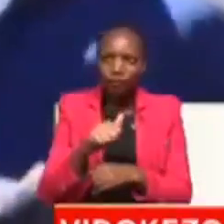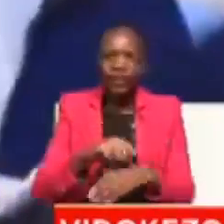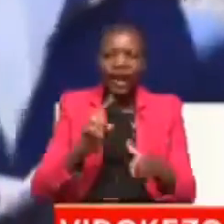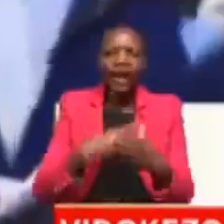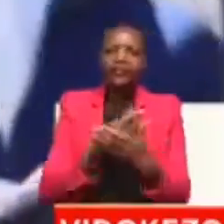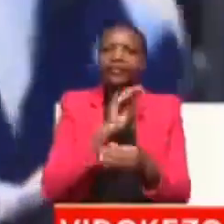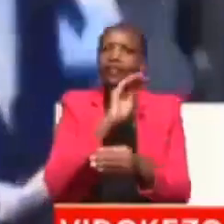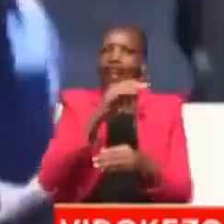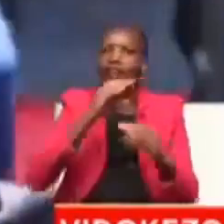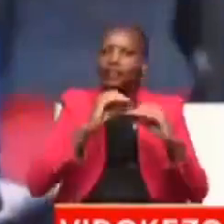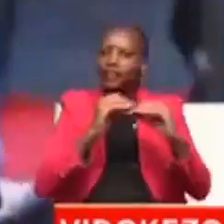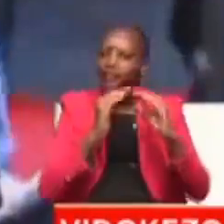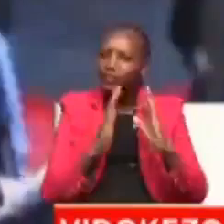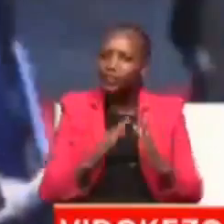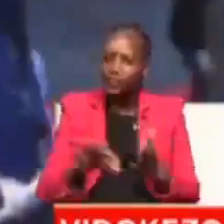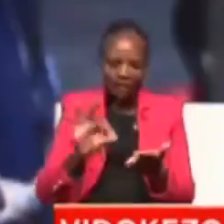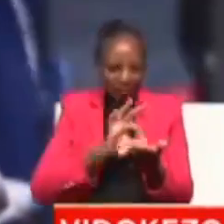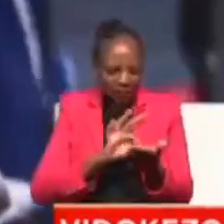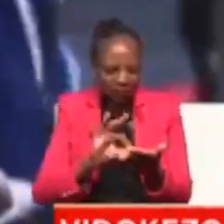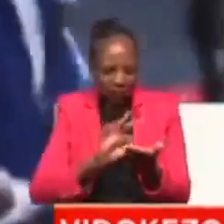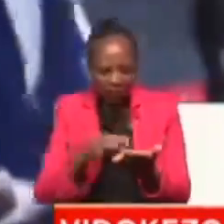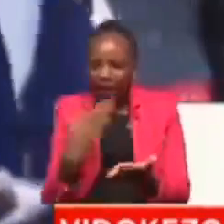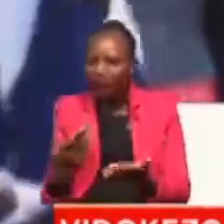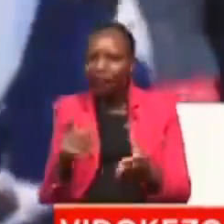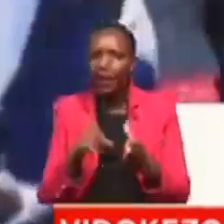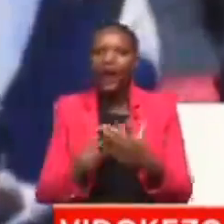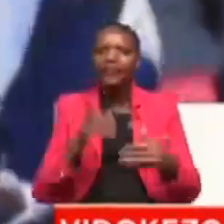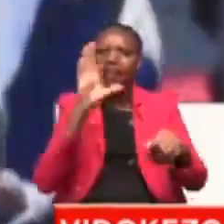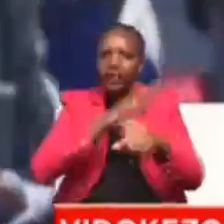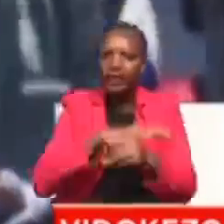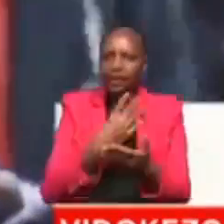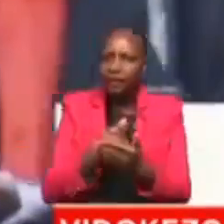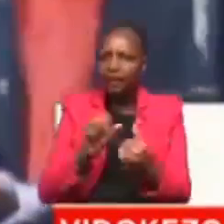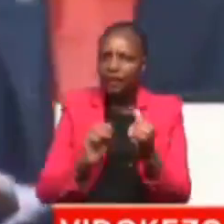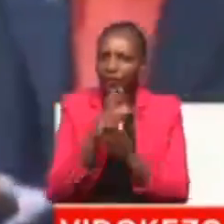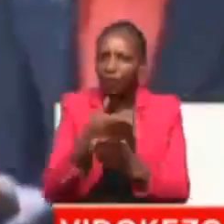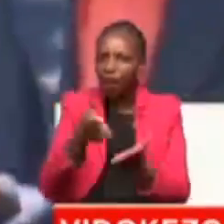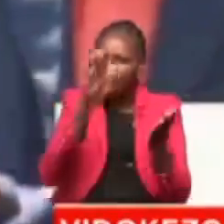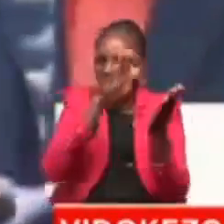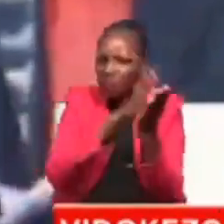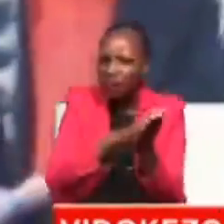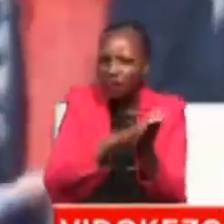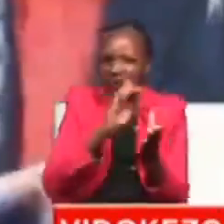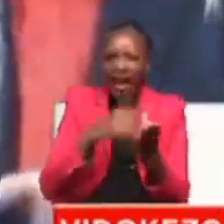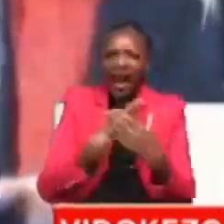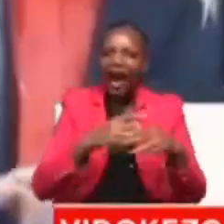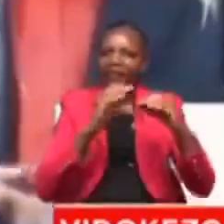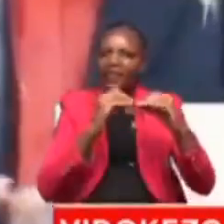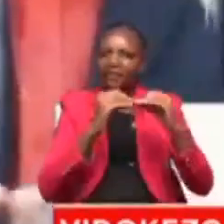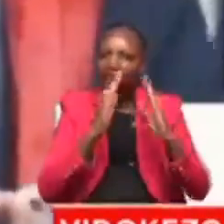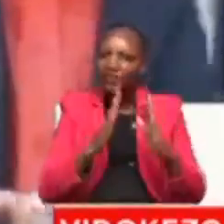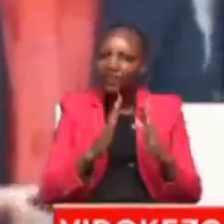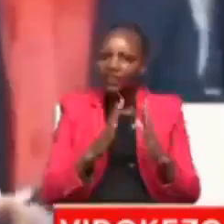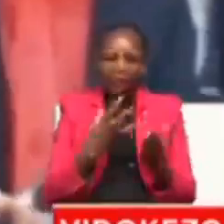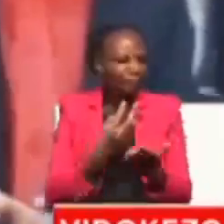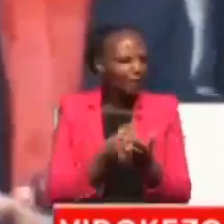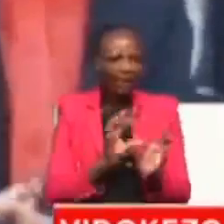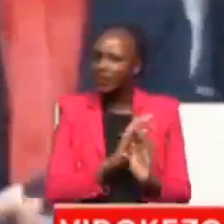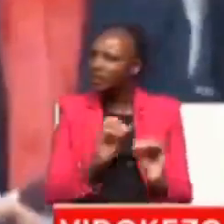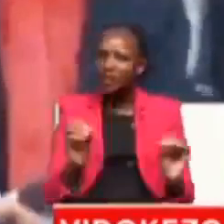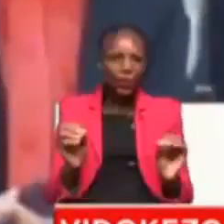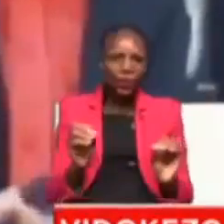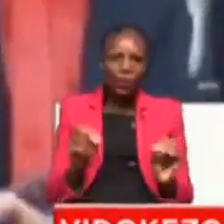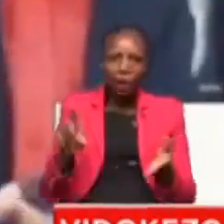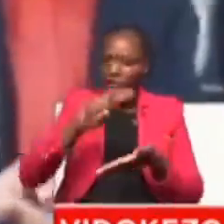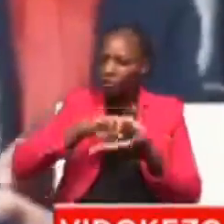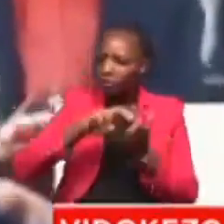asking teachers to fill in forms to get the money through M-banking. And many teachers are going home without money. So we